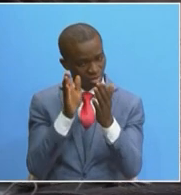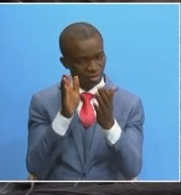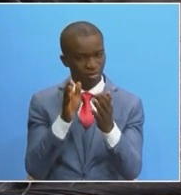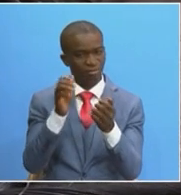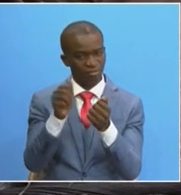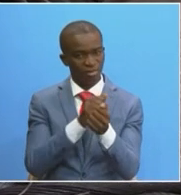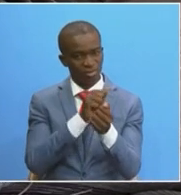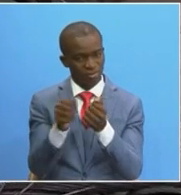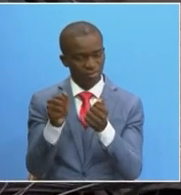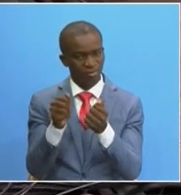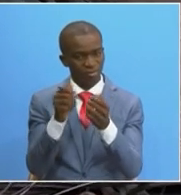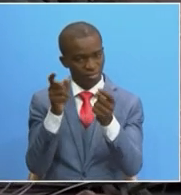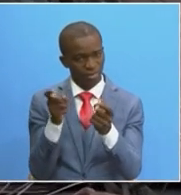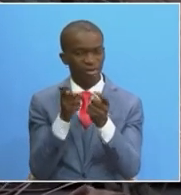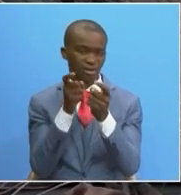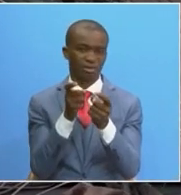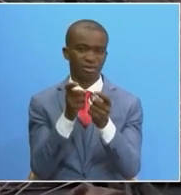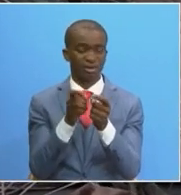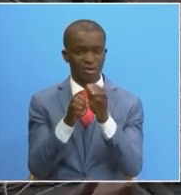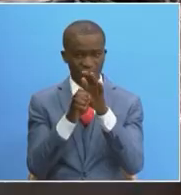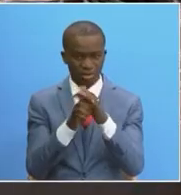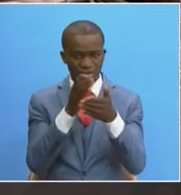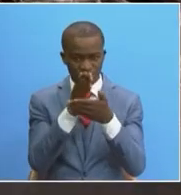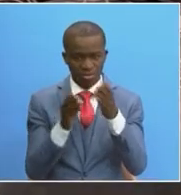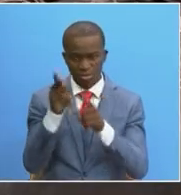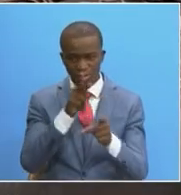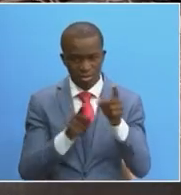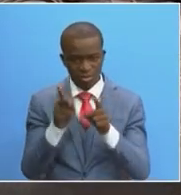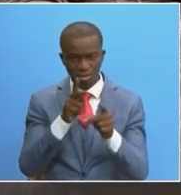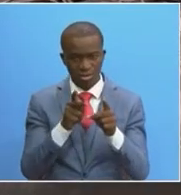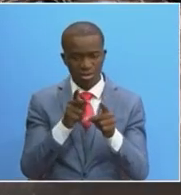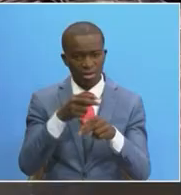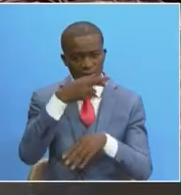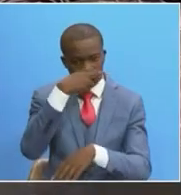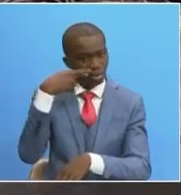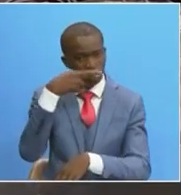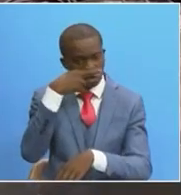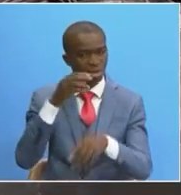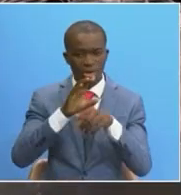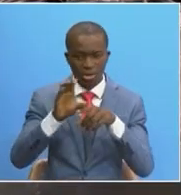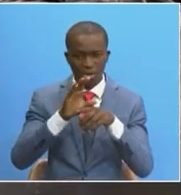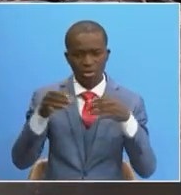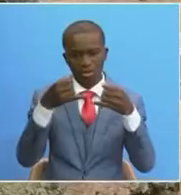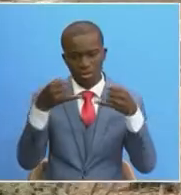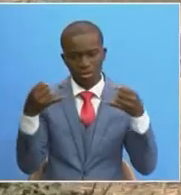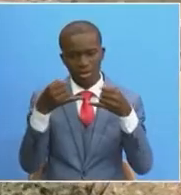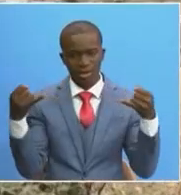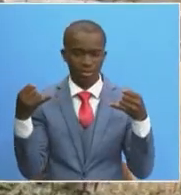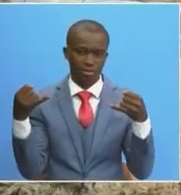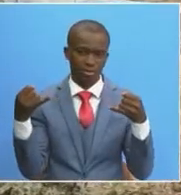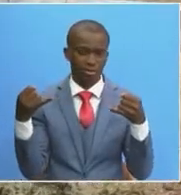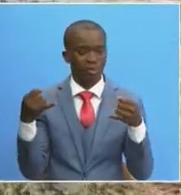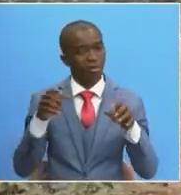people during power rationing periods have been tampering with the installed copper cables and transmitters during